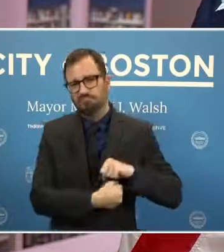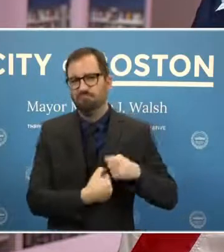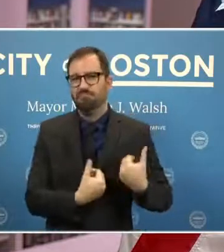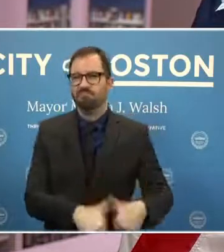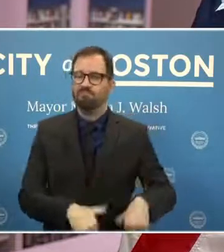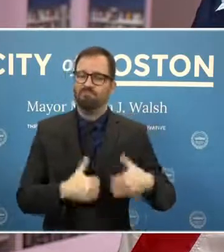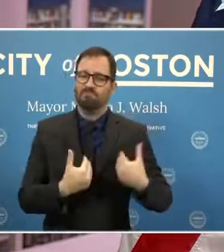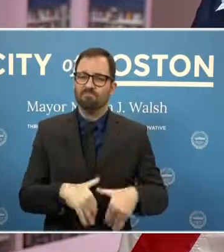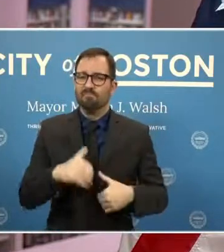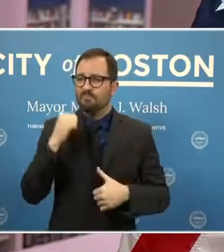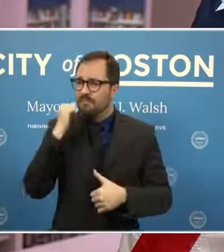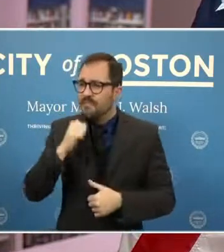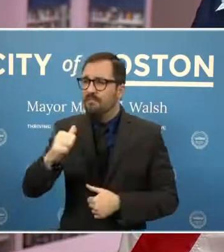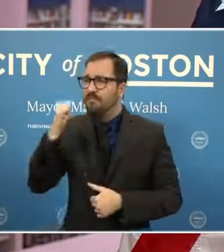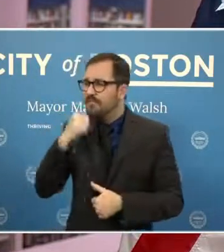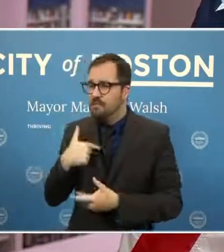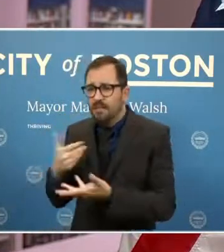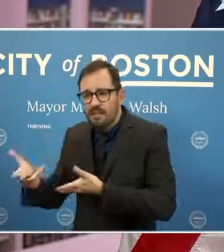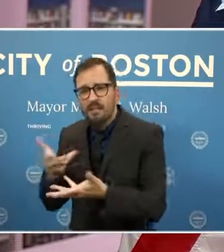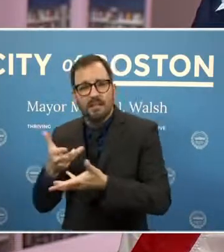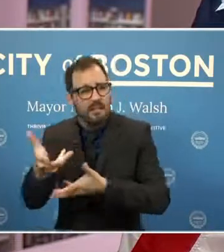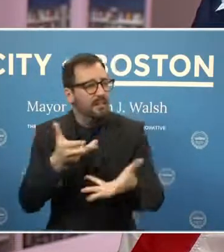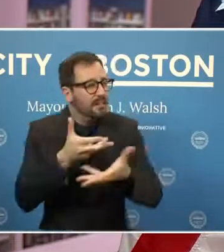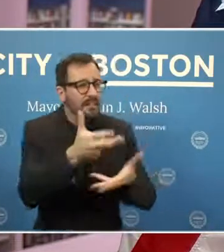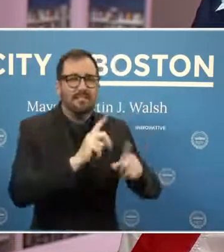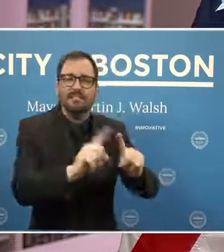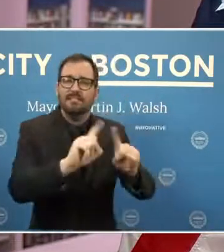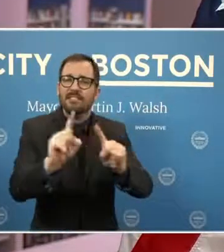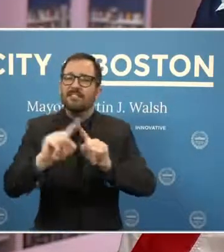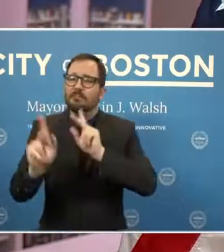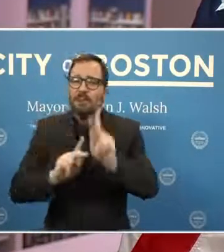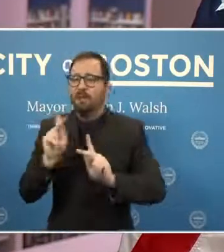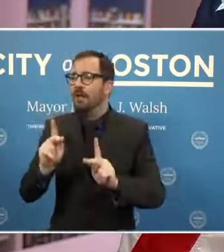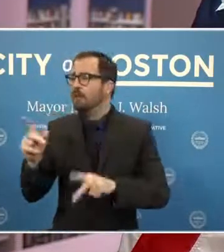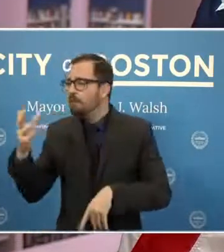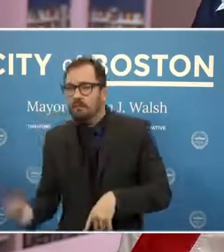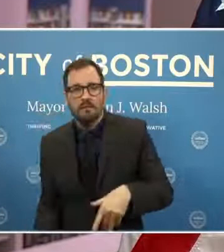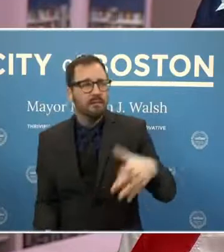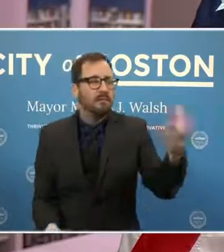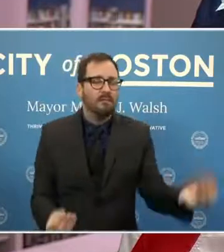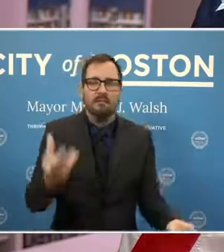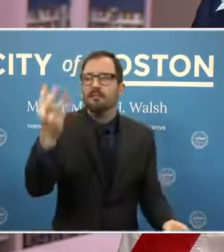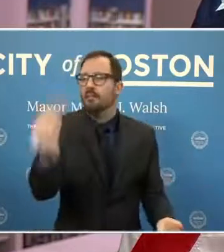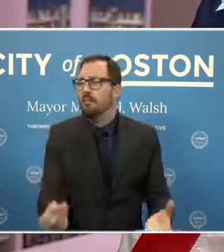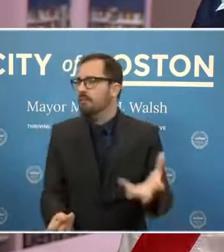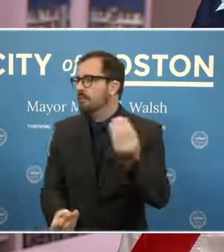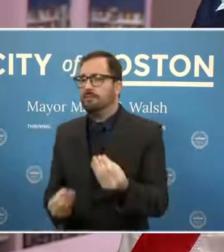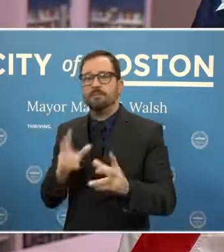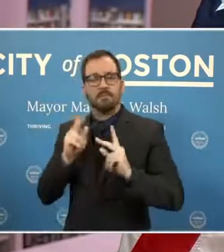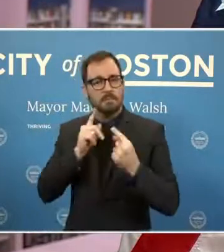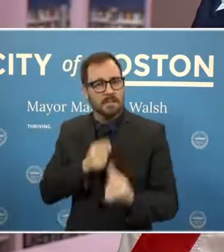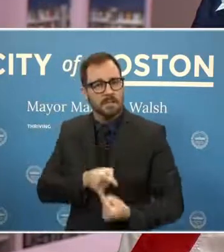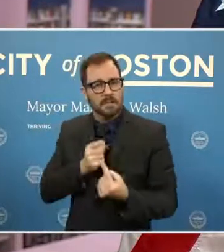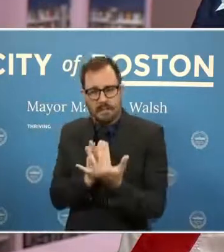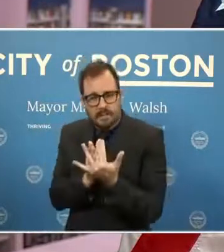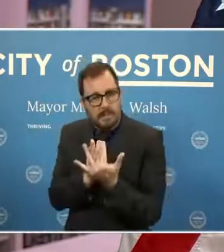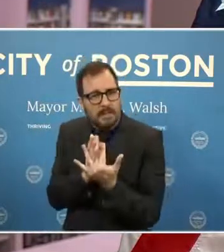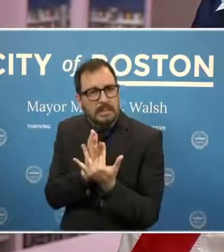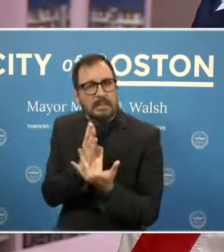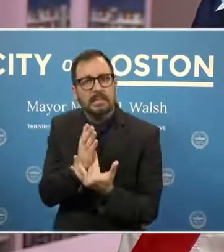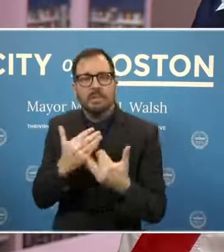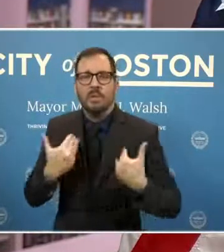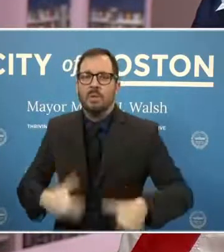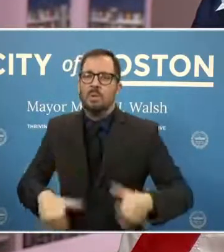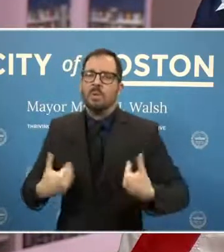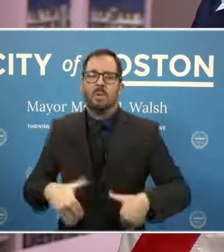on. COVID has affected us all, but there's no doubt it's hit some harder than others. In the